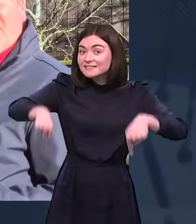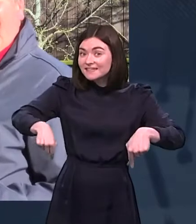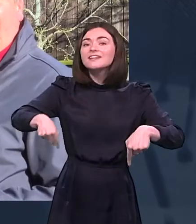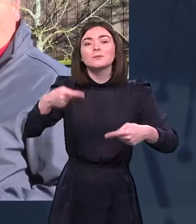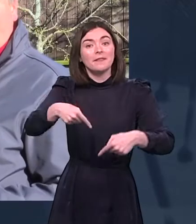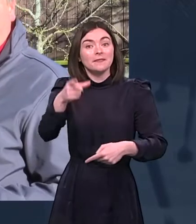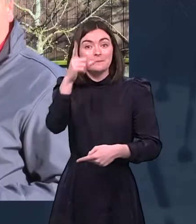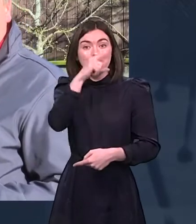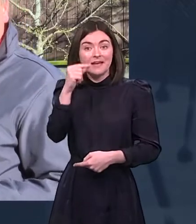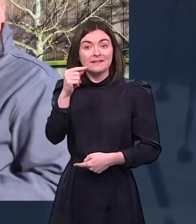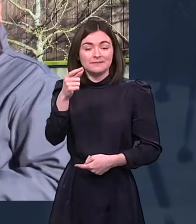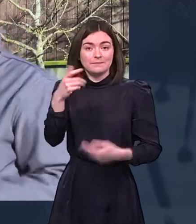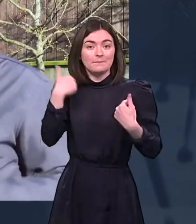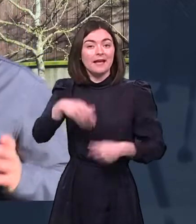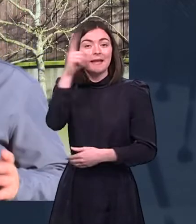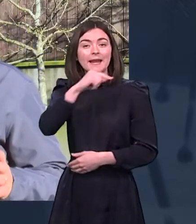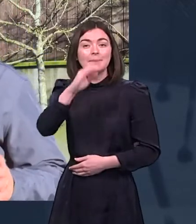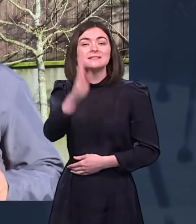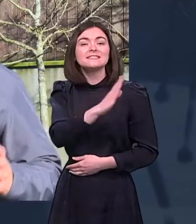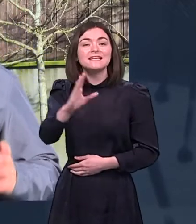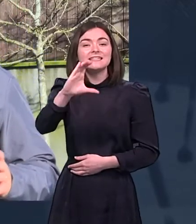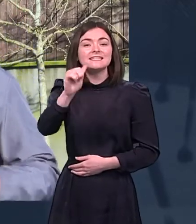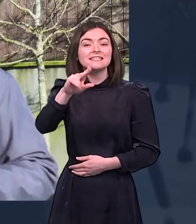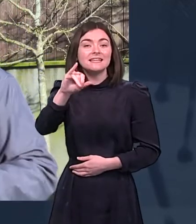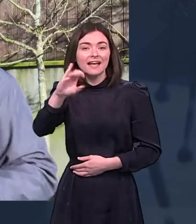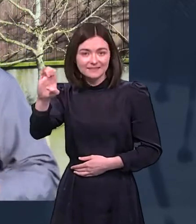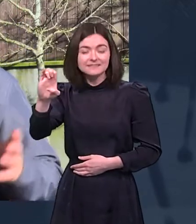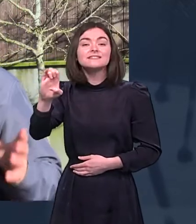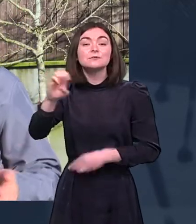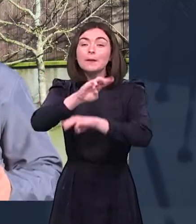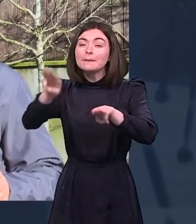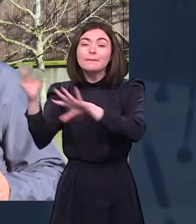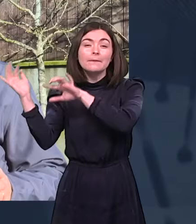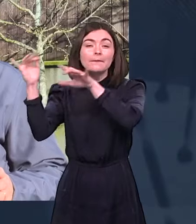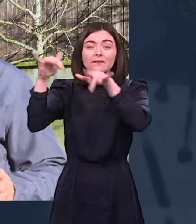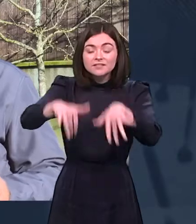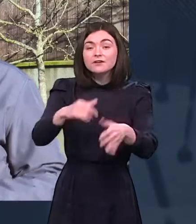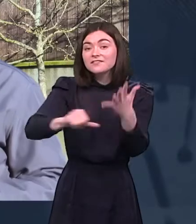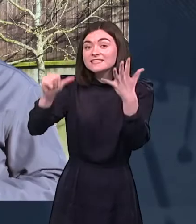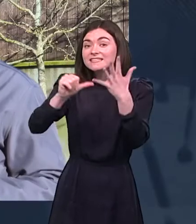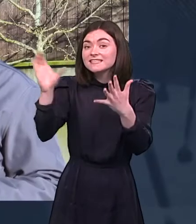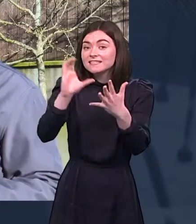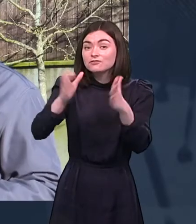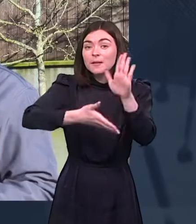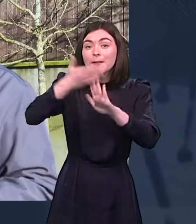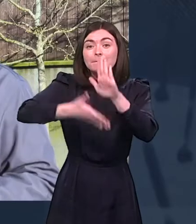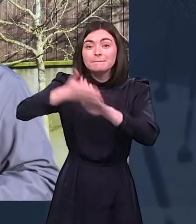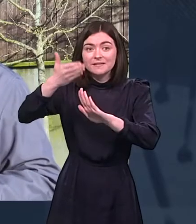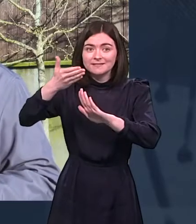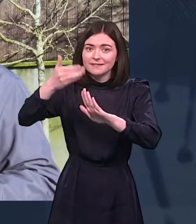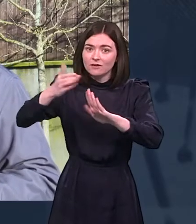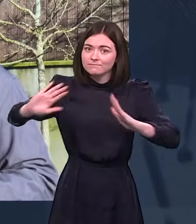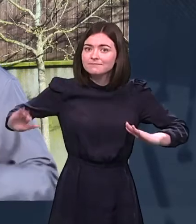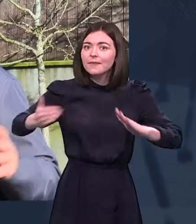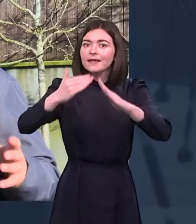man, Saint Canice. It wasn't until settlers of St. Canice came here around the 6th century and built a settlement on a high